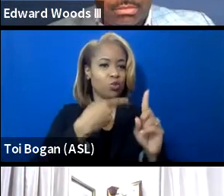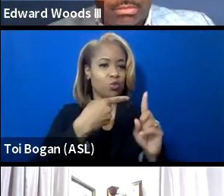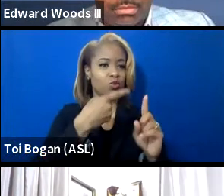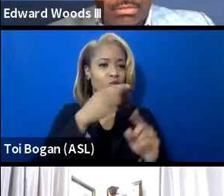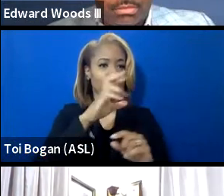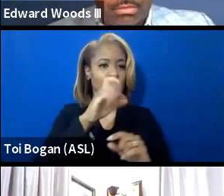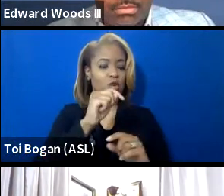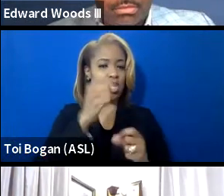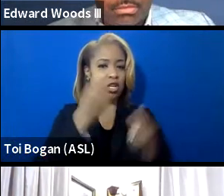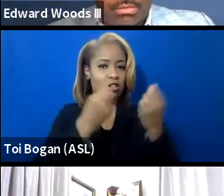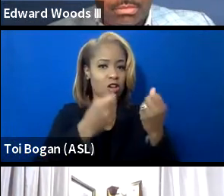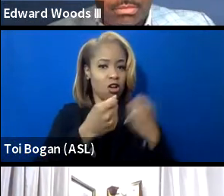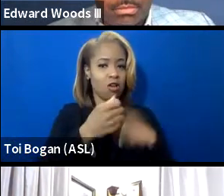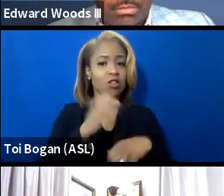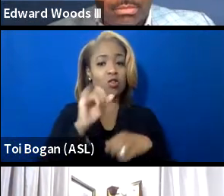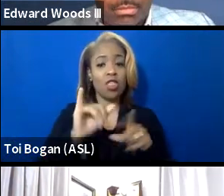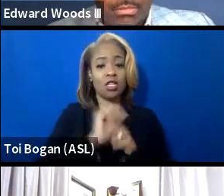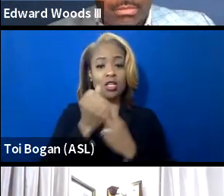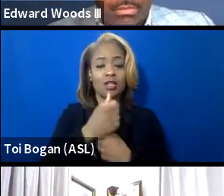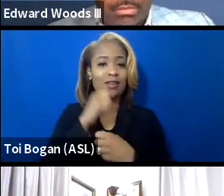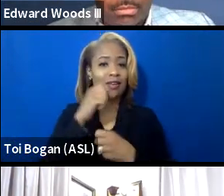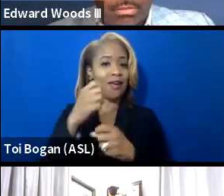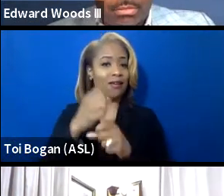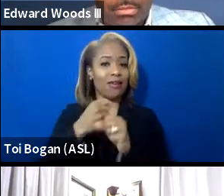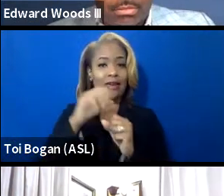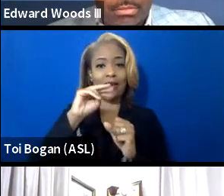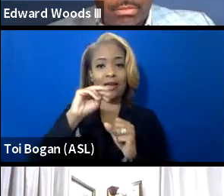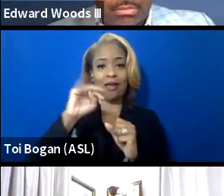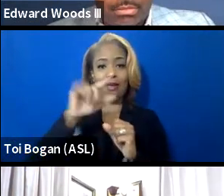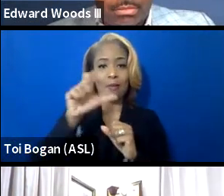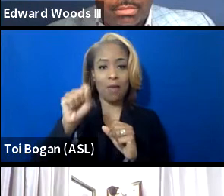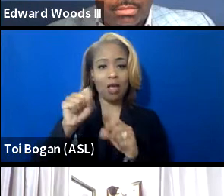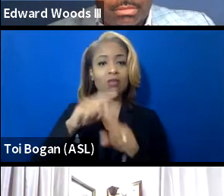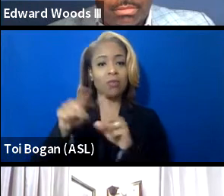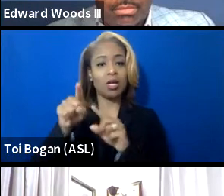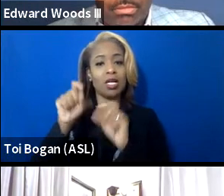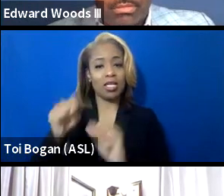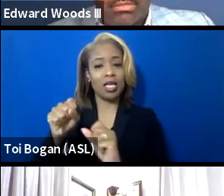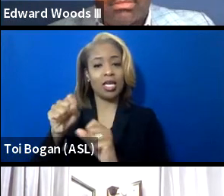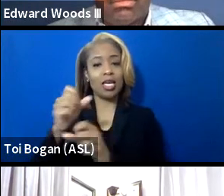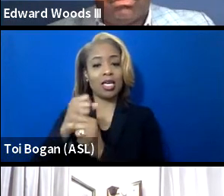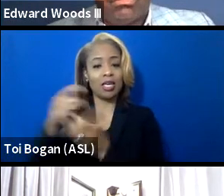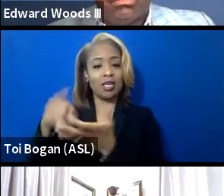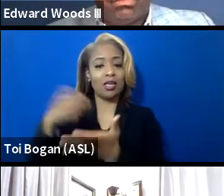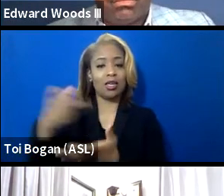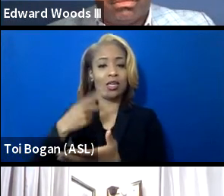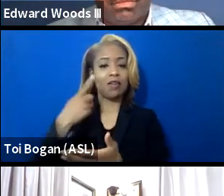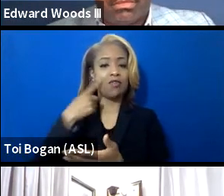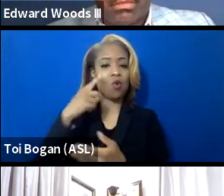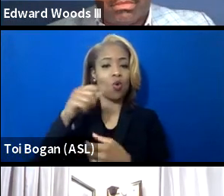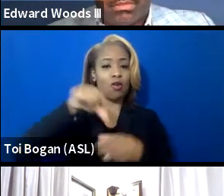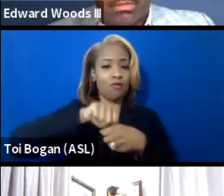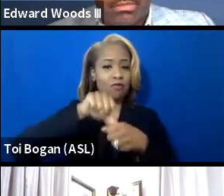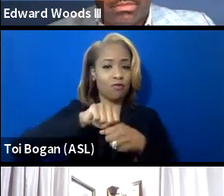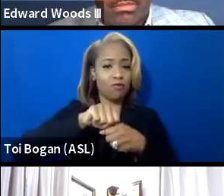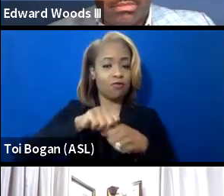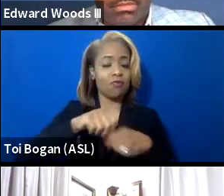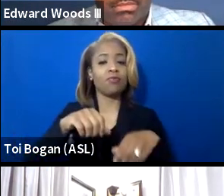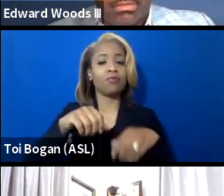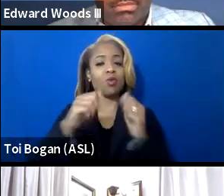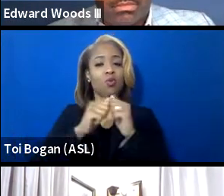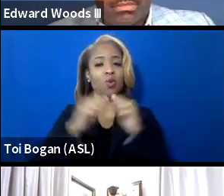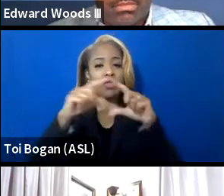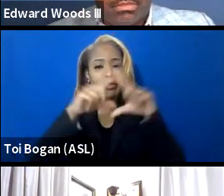that case, you don't get the mileage reimbursement, but you can get reimbursement for fuel with the receipts